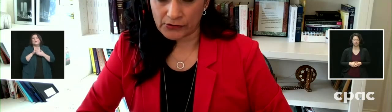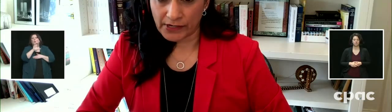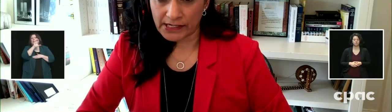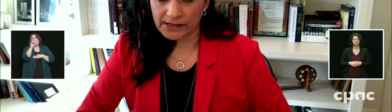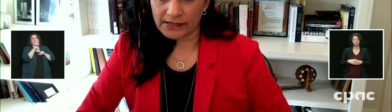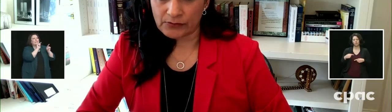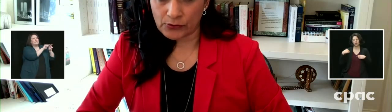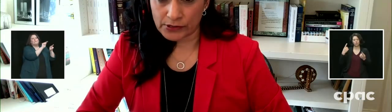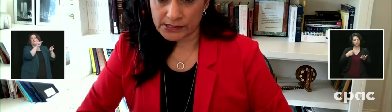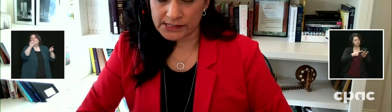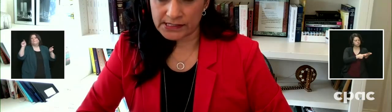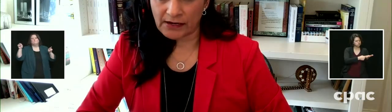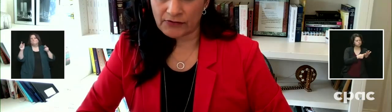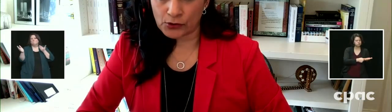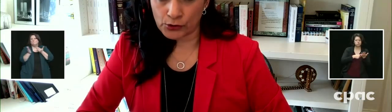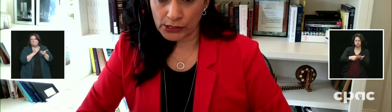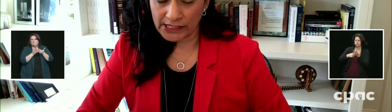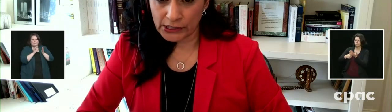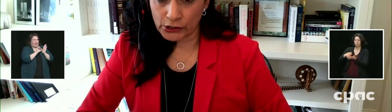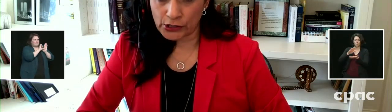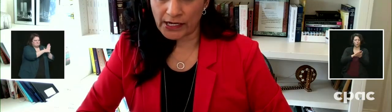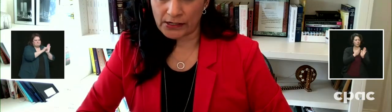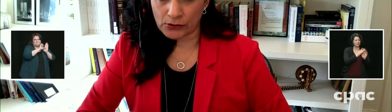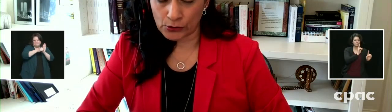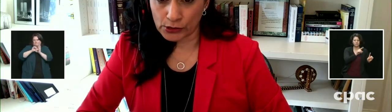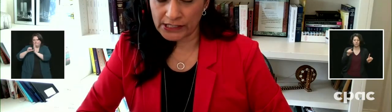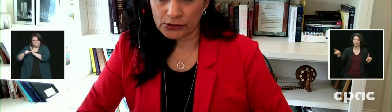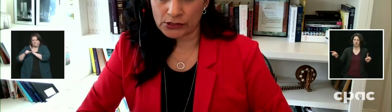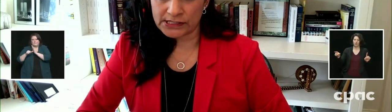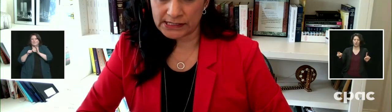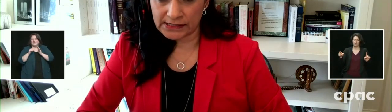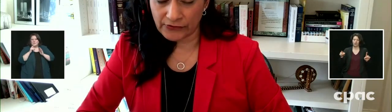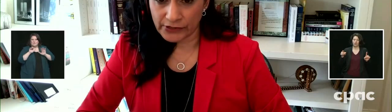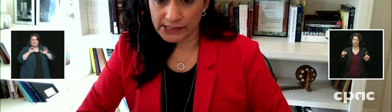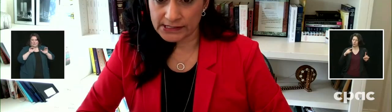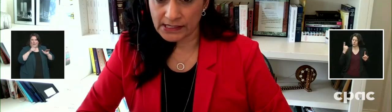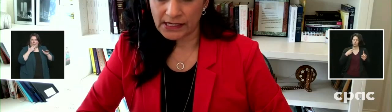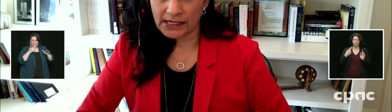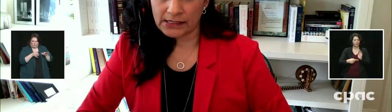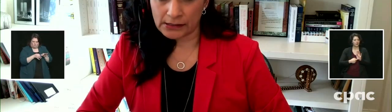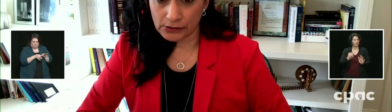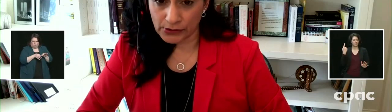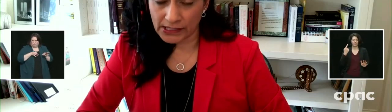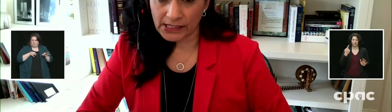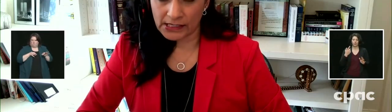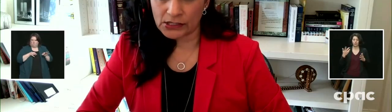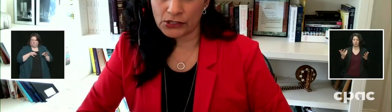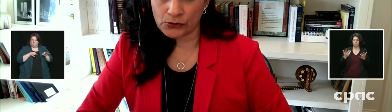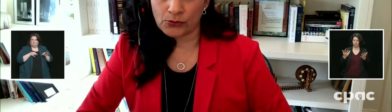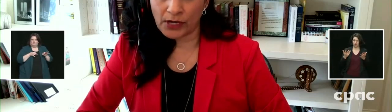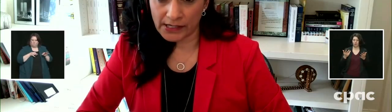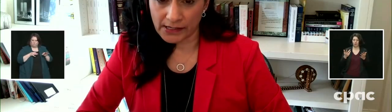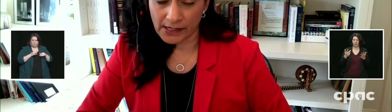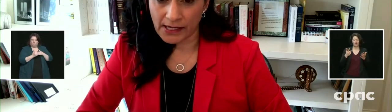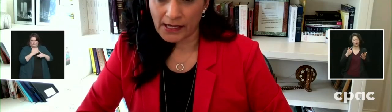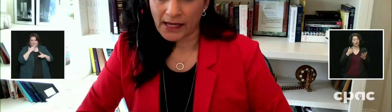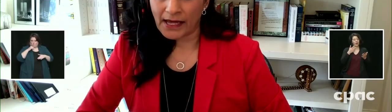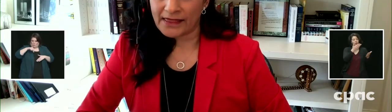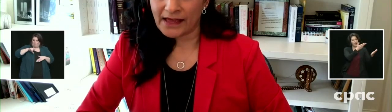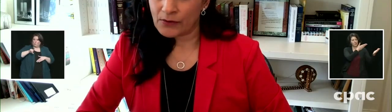am reiterating the importance of earlier and earlier deliveries, including in